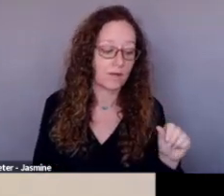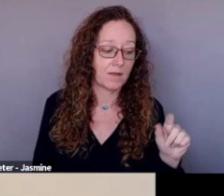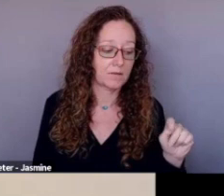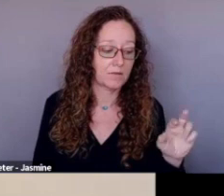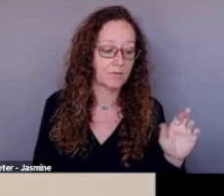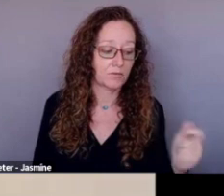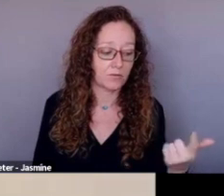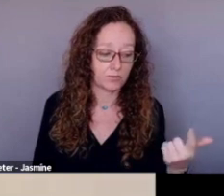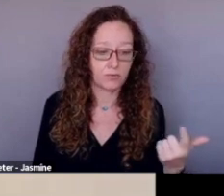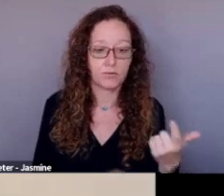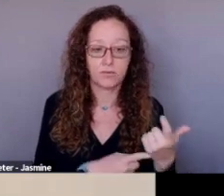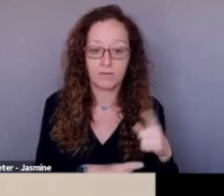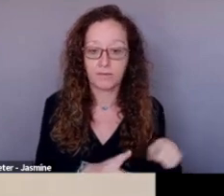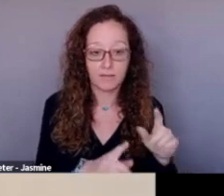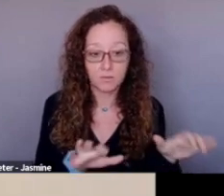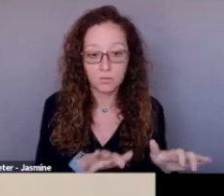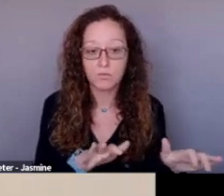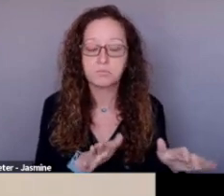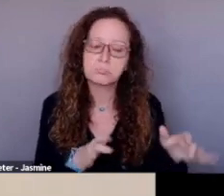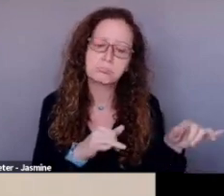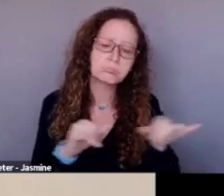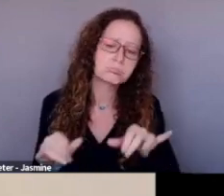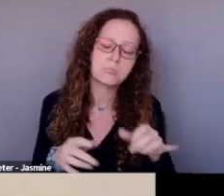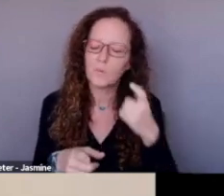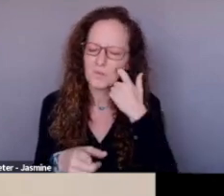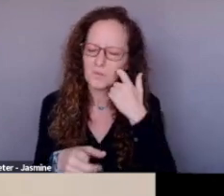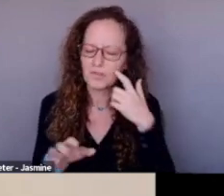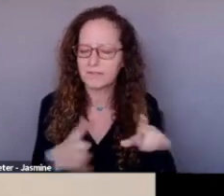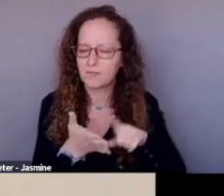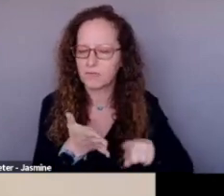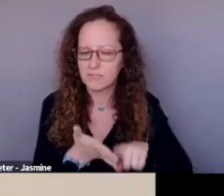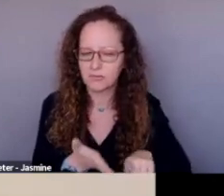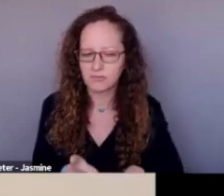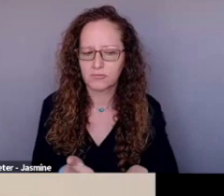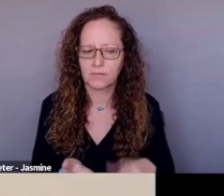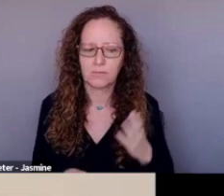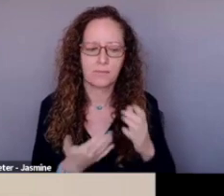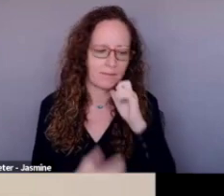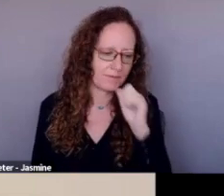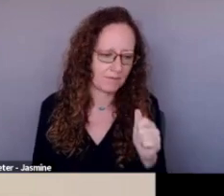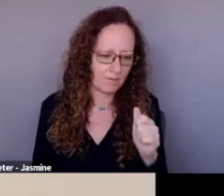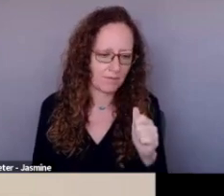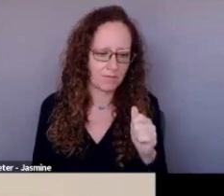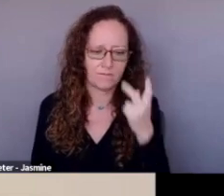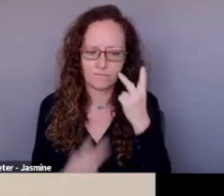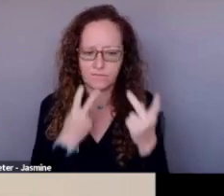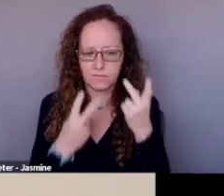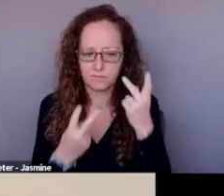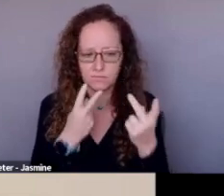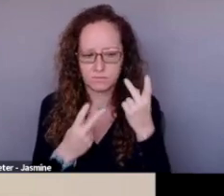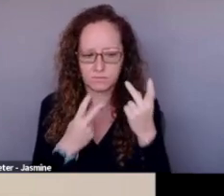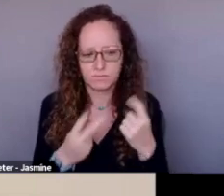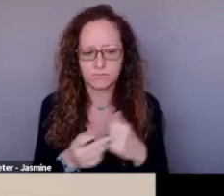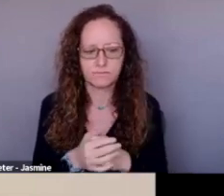do similar research that you guys have done now, just not necessarily visual,